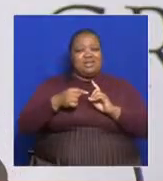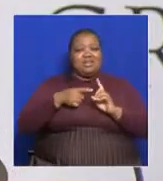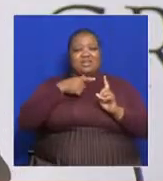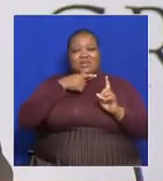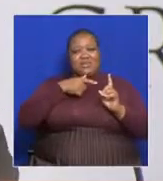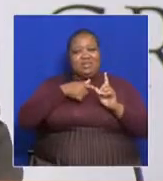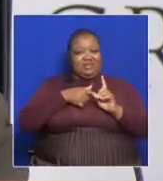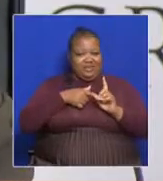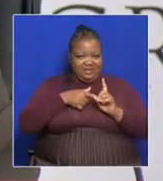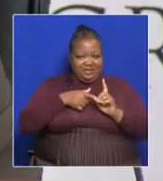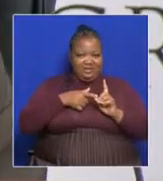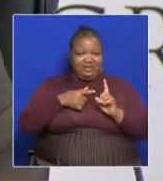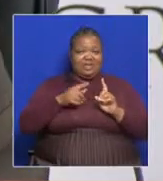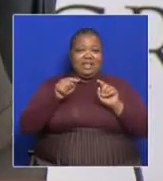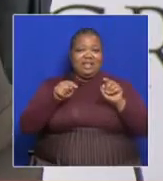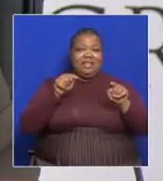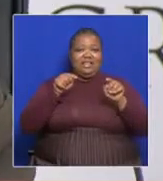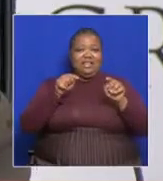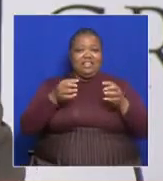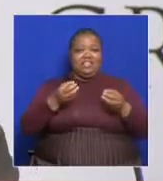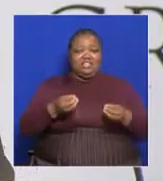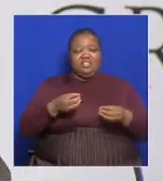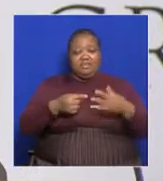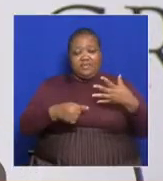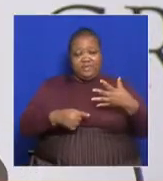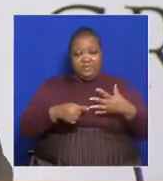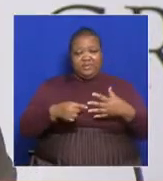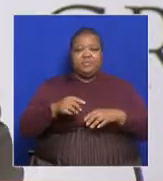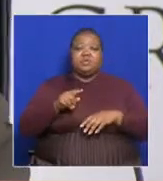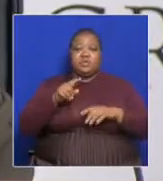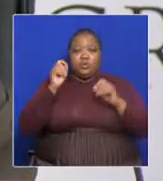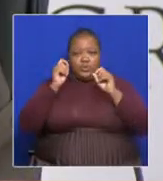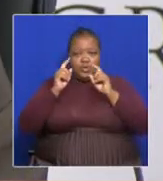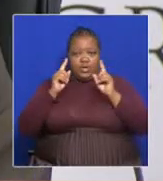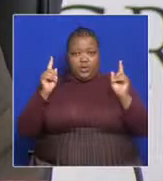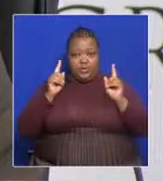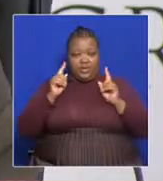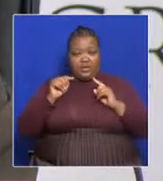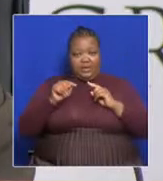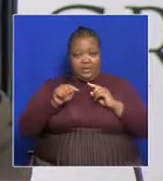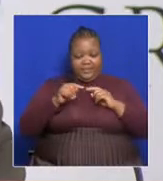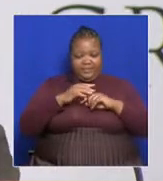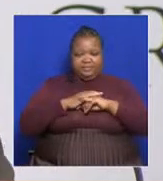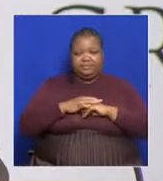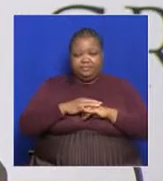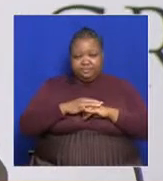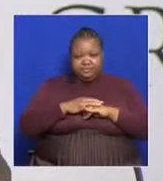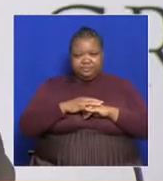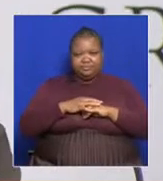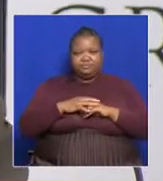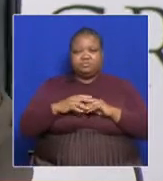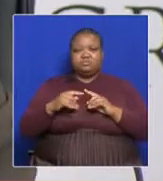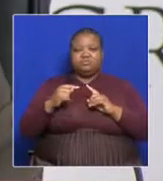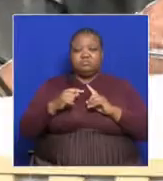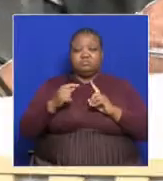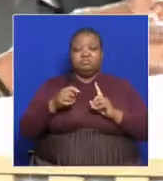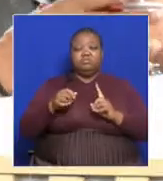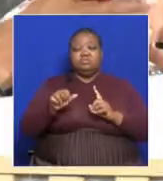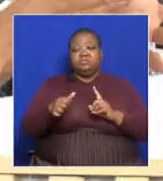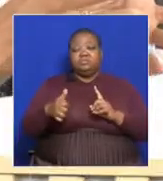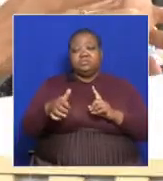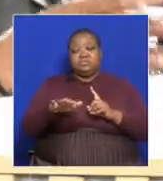against you. You become aware from that he gets placed elsewhere,